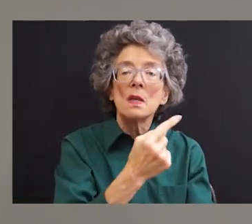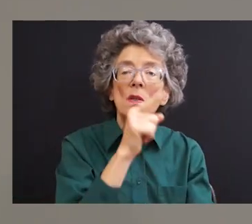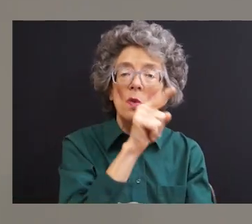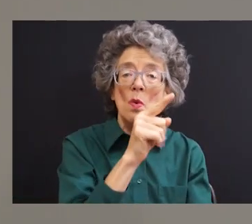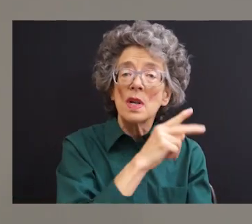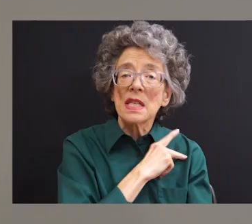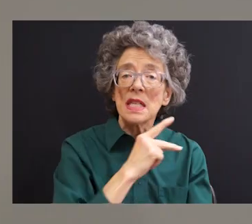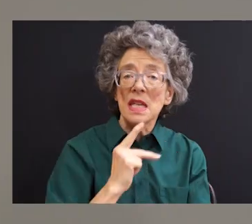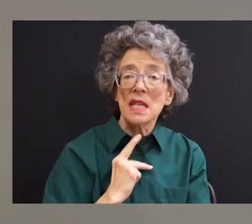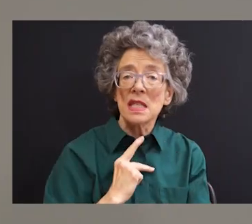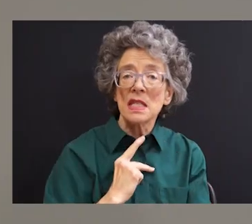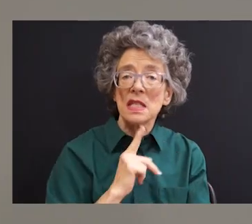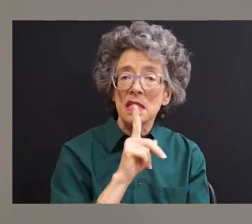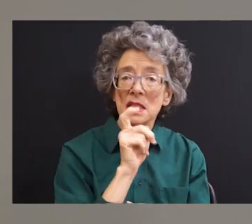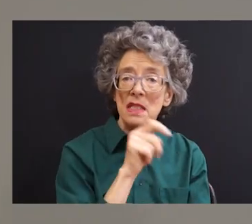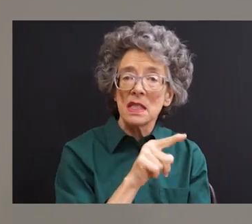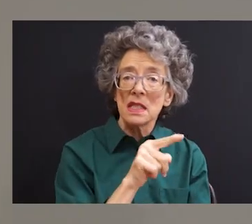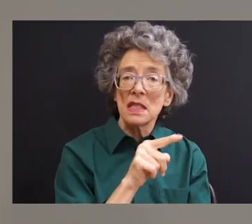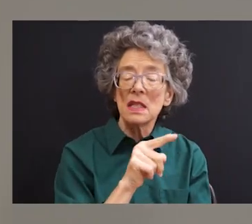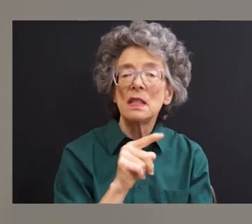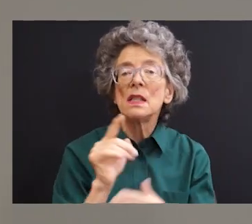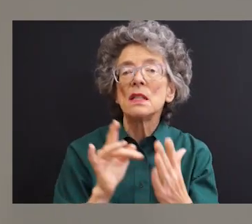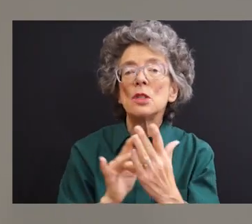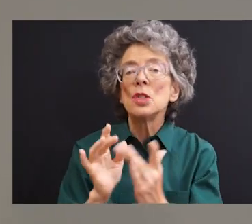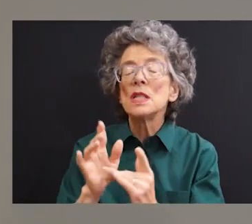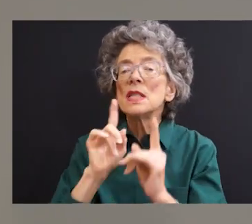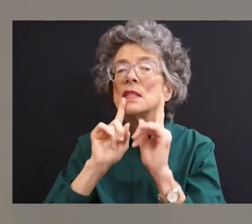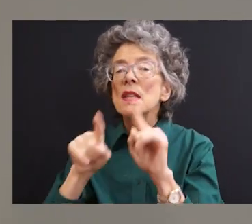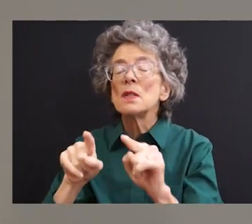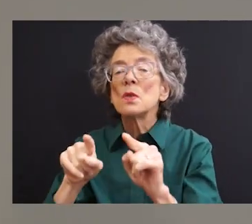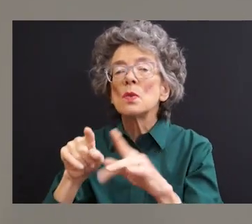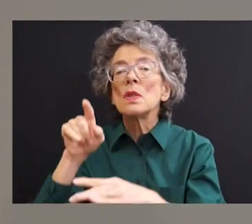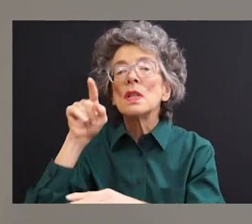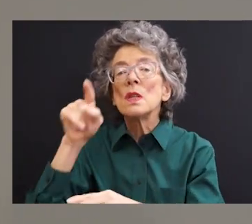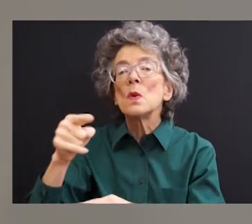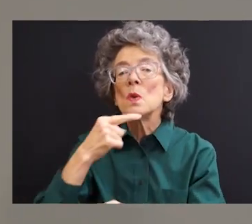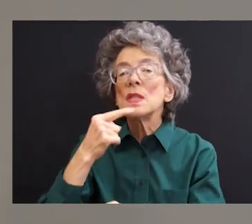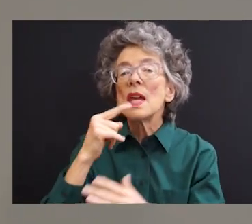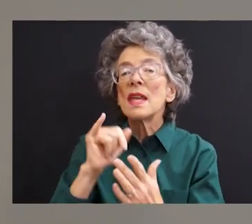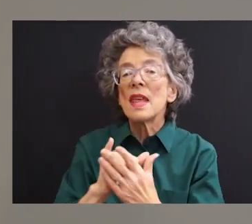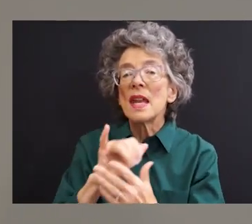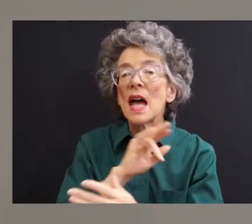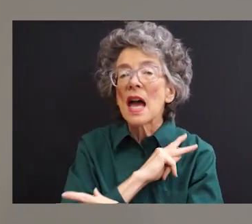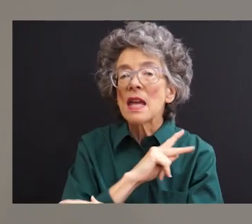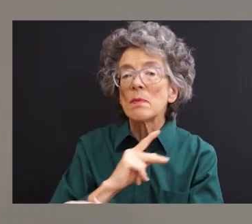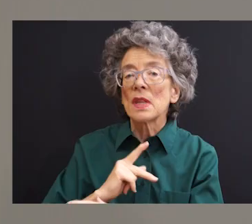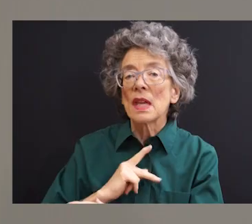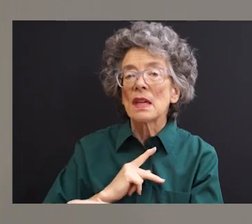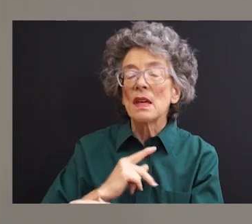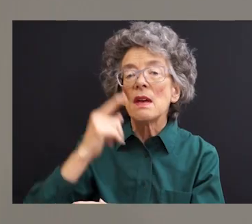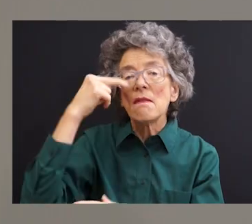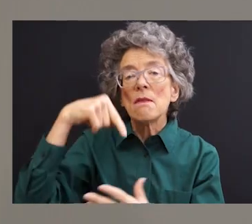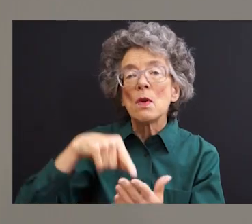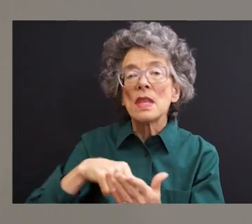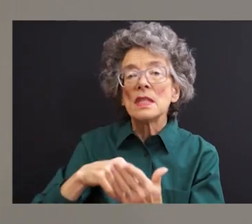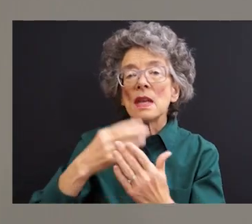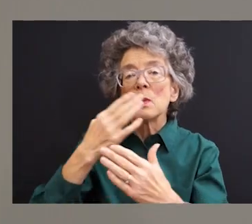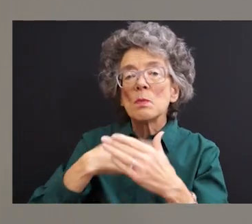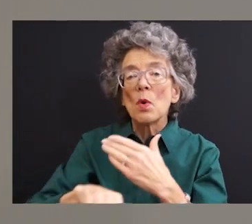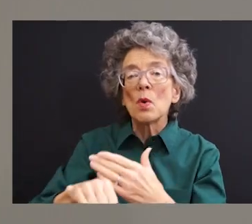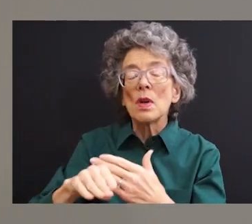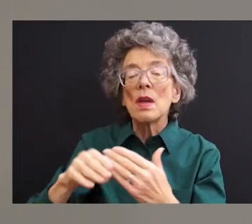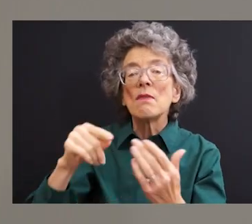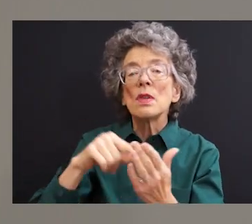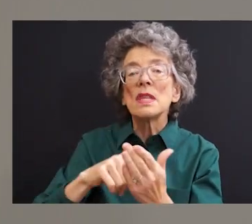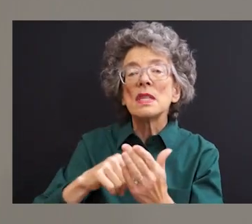are a king." Jesus answered, "You say I am a king. For this I was born, and for this I